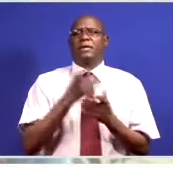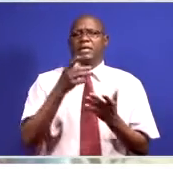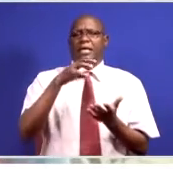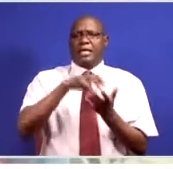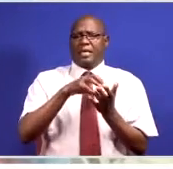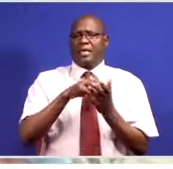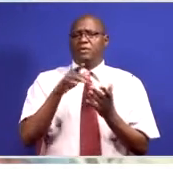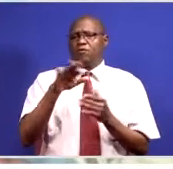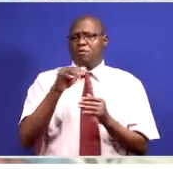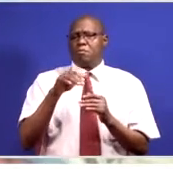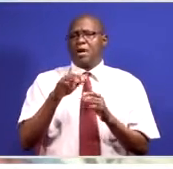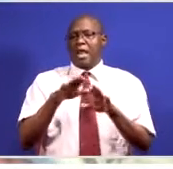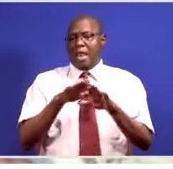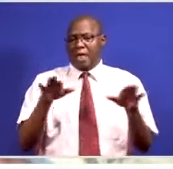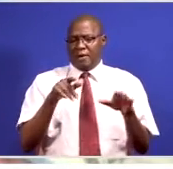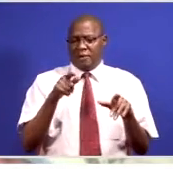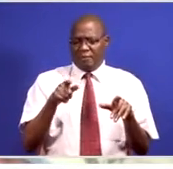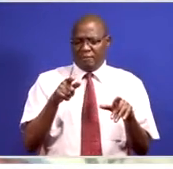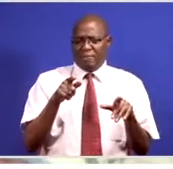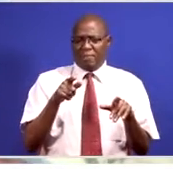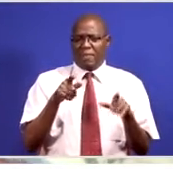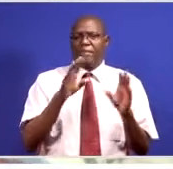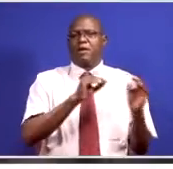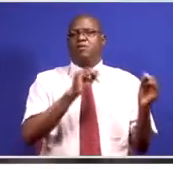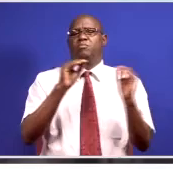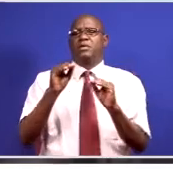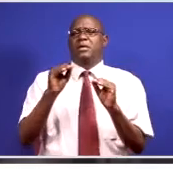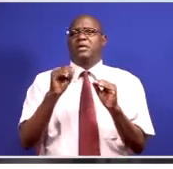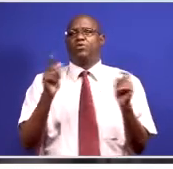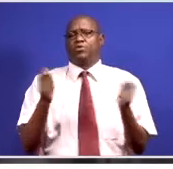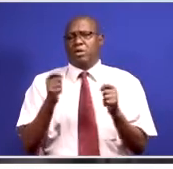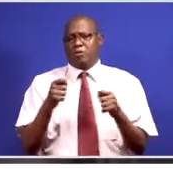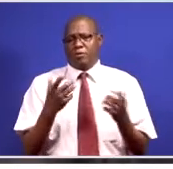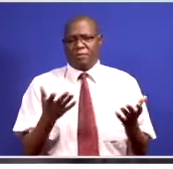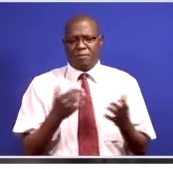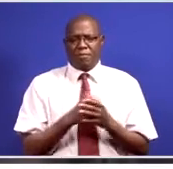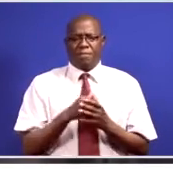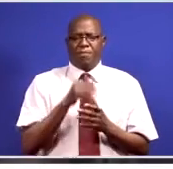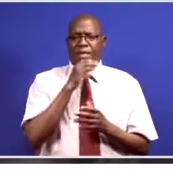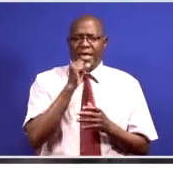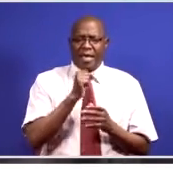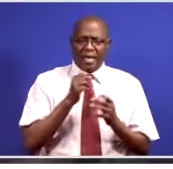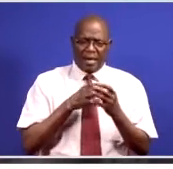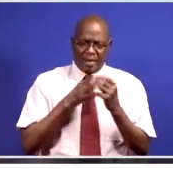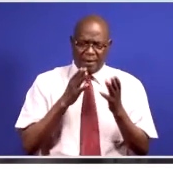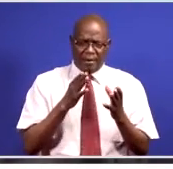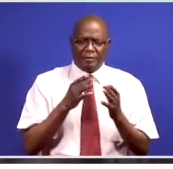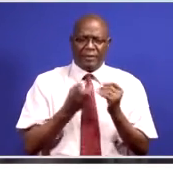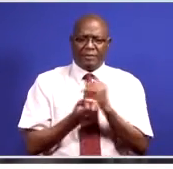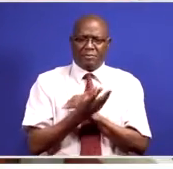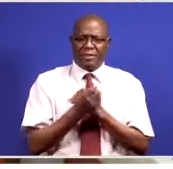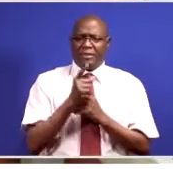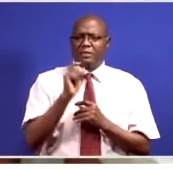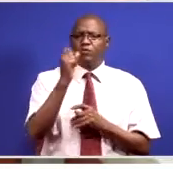mashamba. Alafu ikatoka kesi ya mashamba ikaingia kesi ya uchawi. Village elder Karisa Katana explained that it was not the first